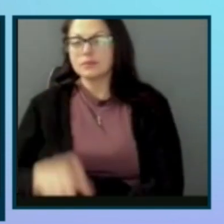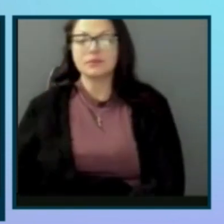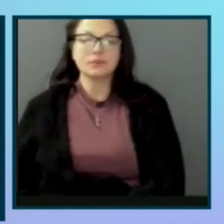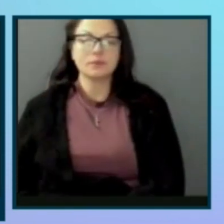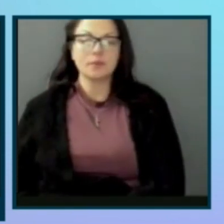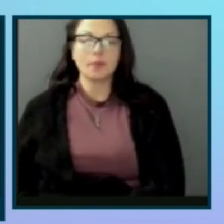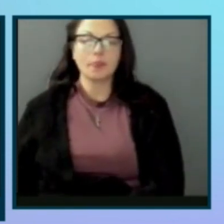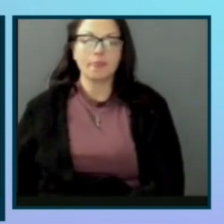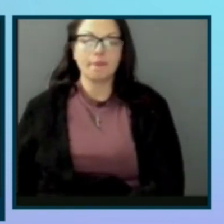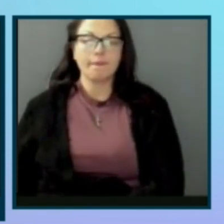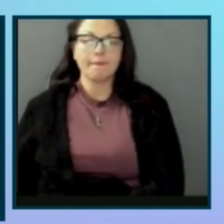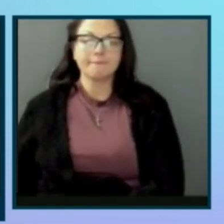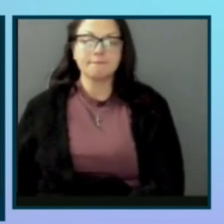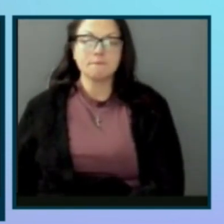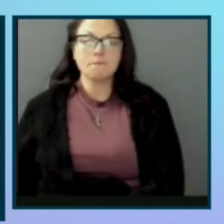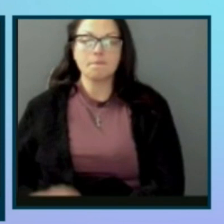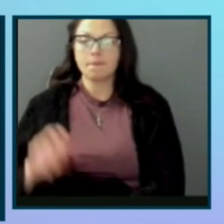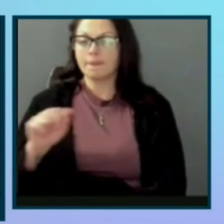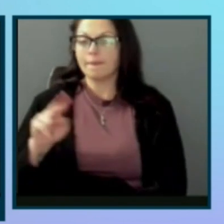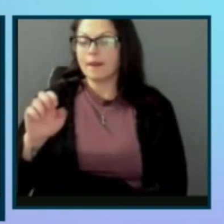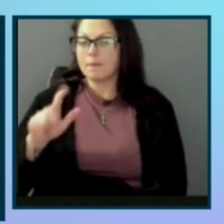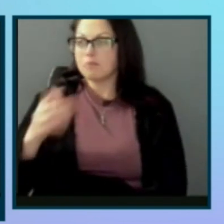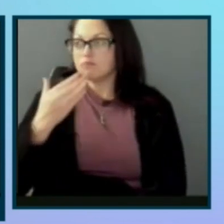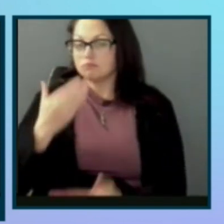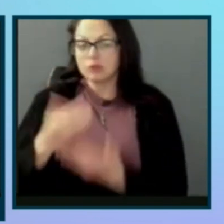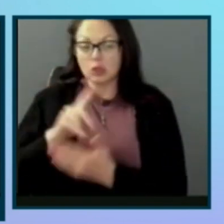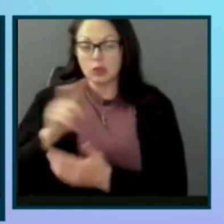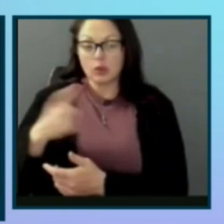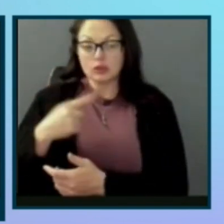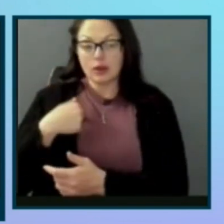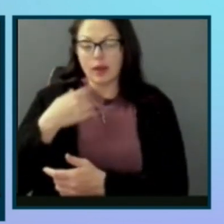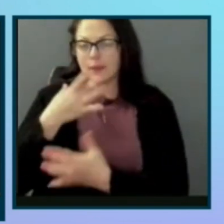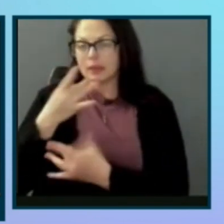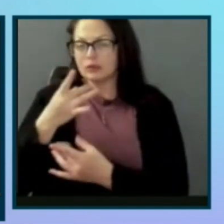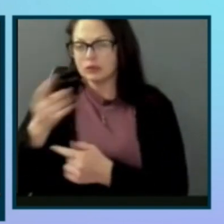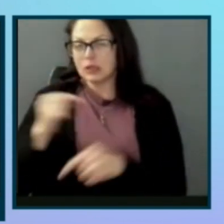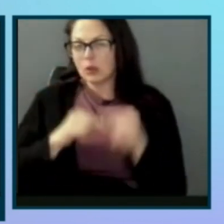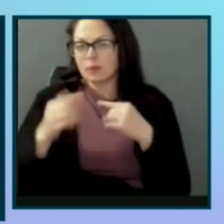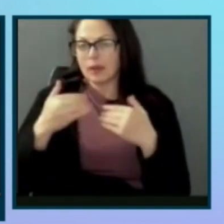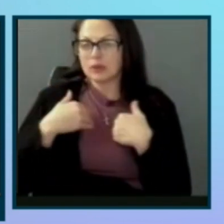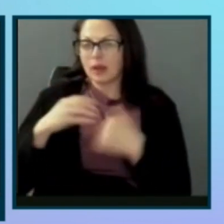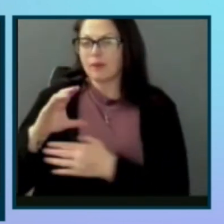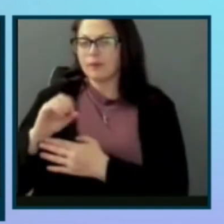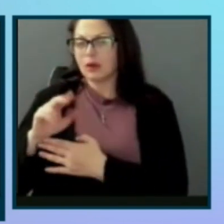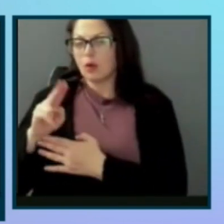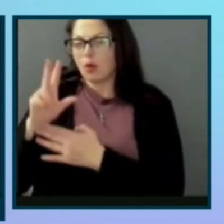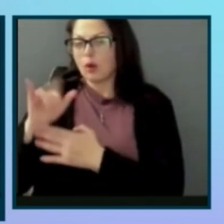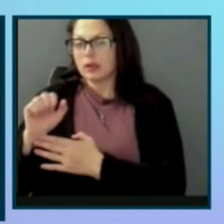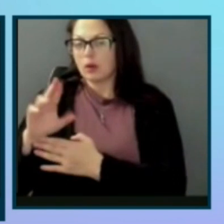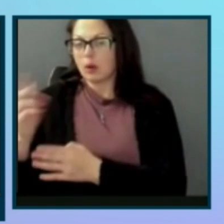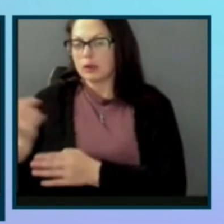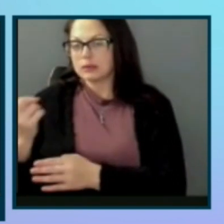Yeah, that's a great question. I think I'm interested in kind of going back to having Courtney or, someone be